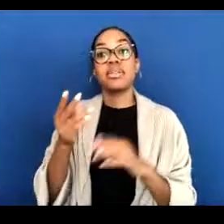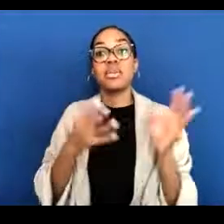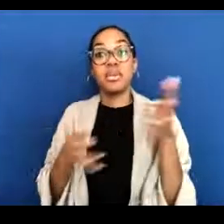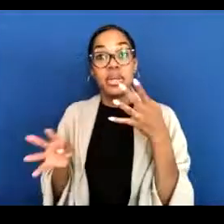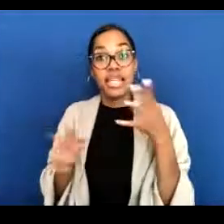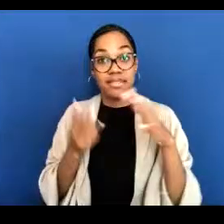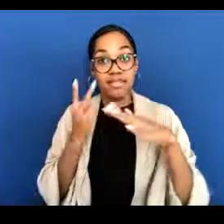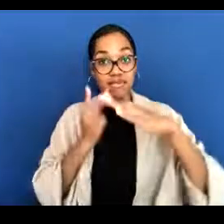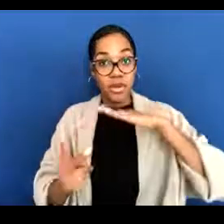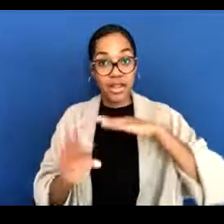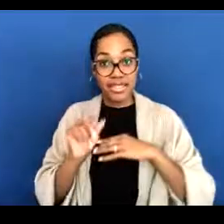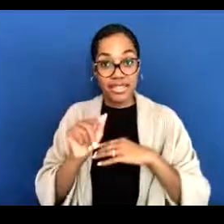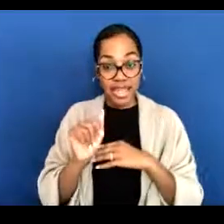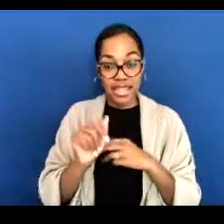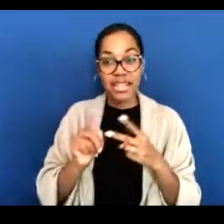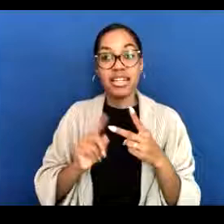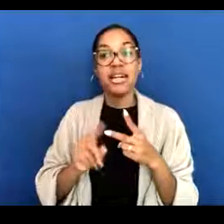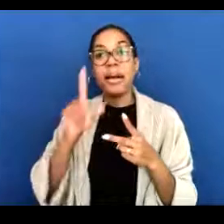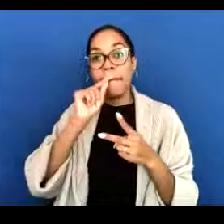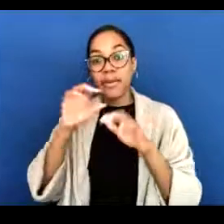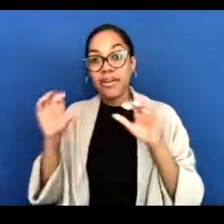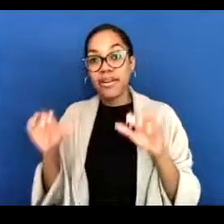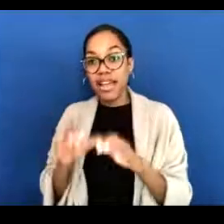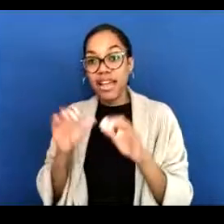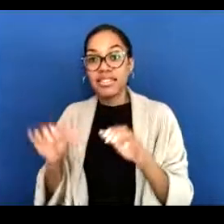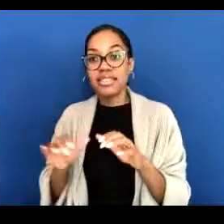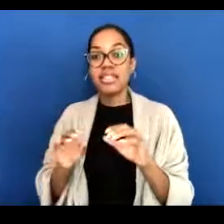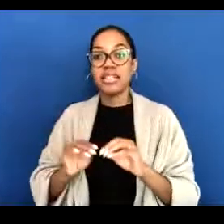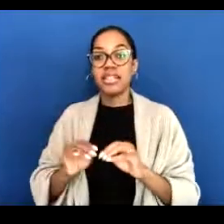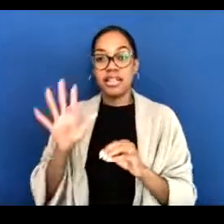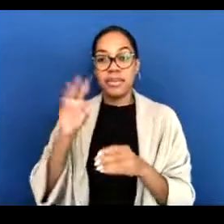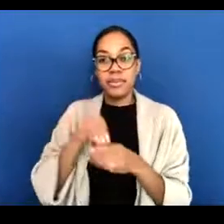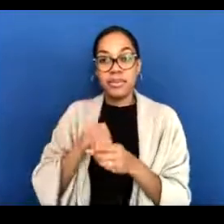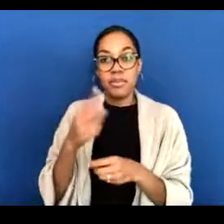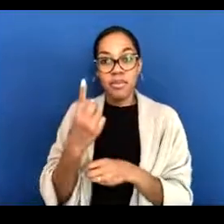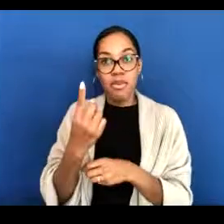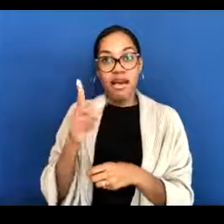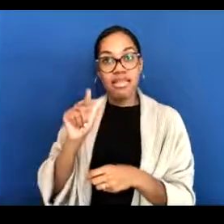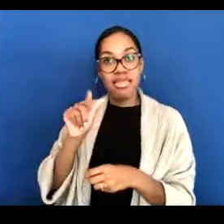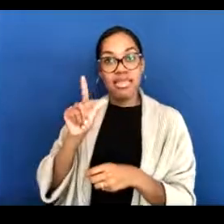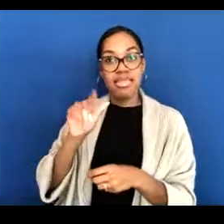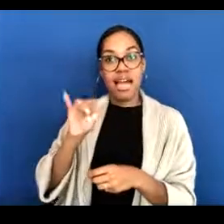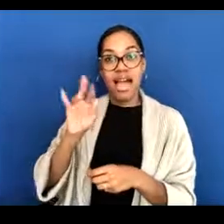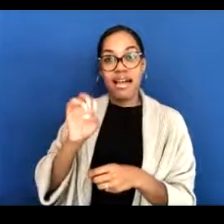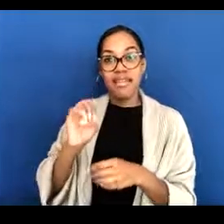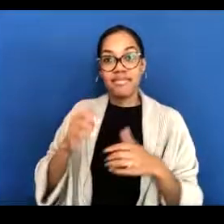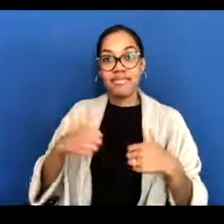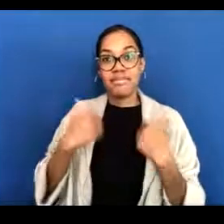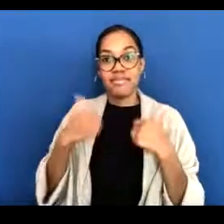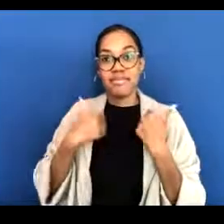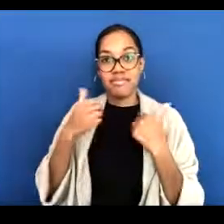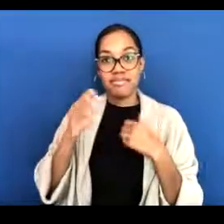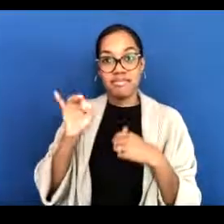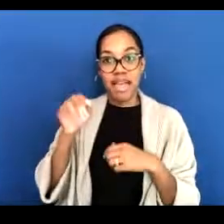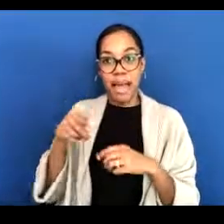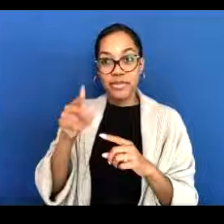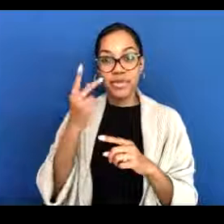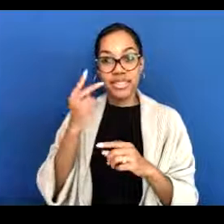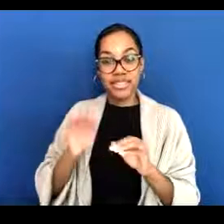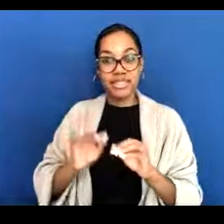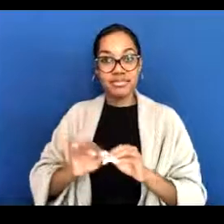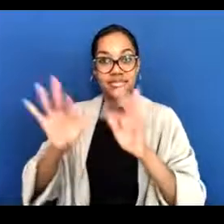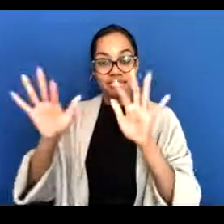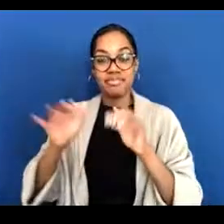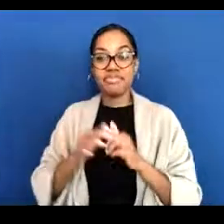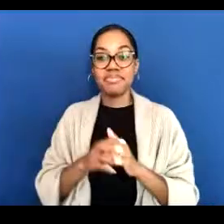and models of their bird activity to integrate in a live map where the birds are moving. In the fall, we see the